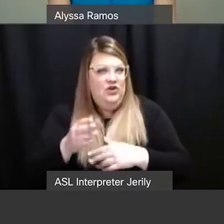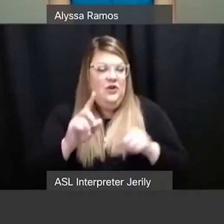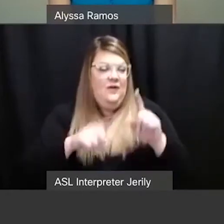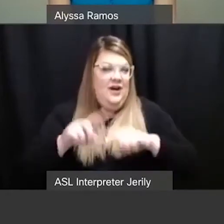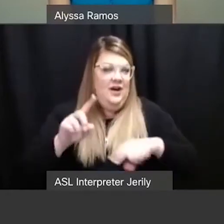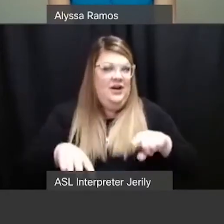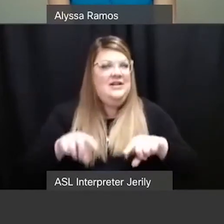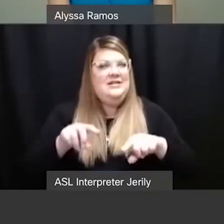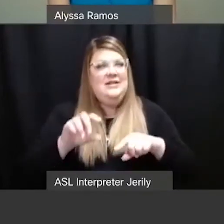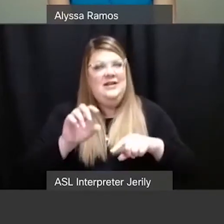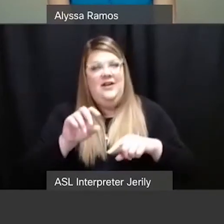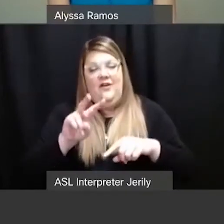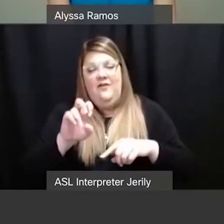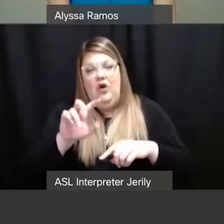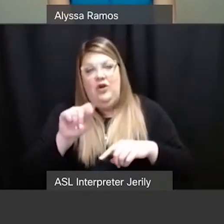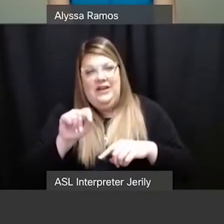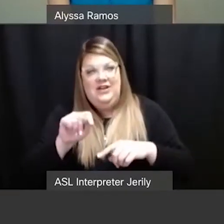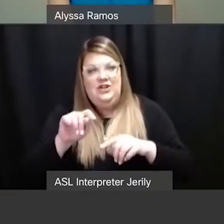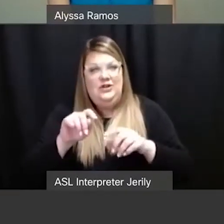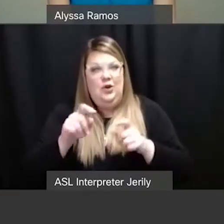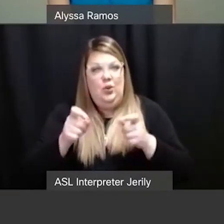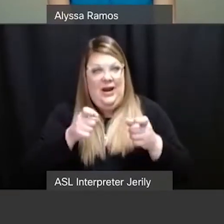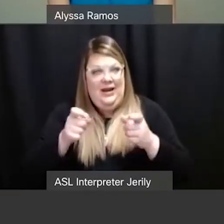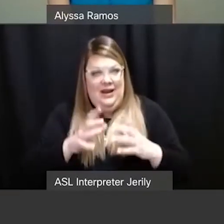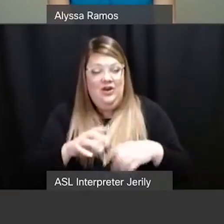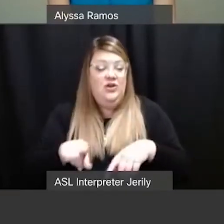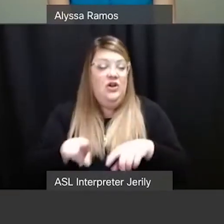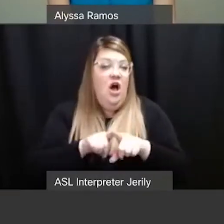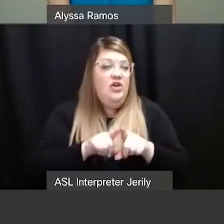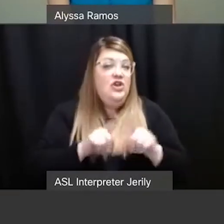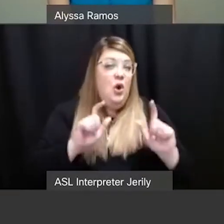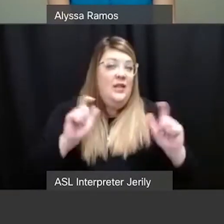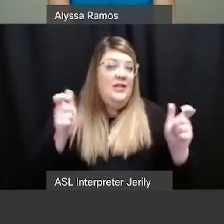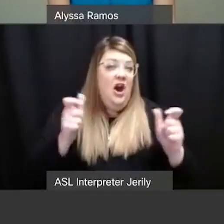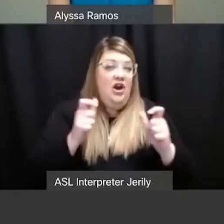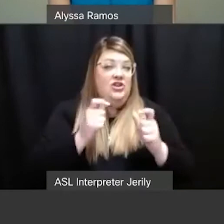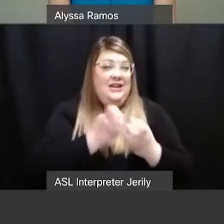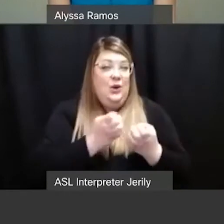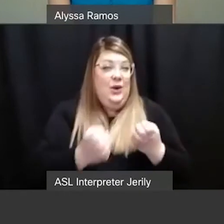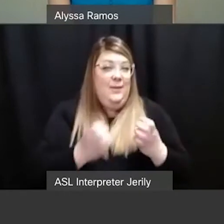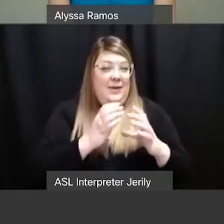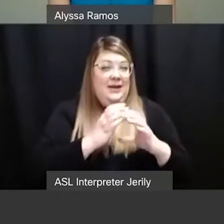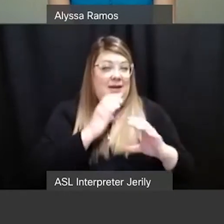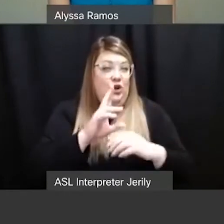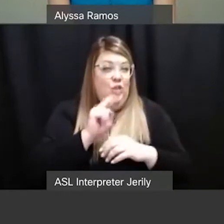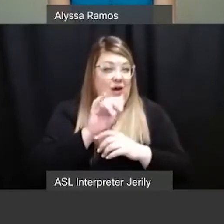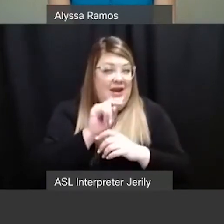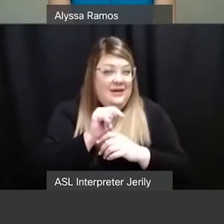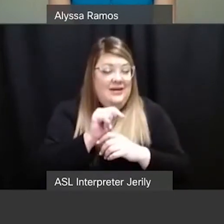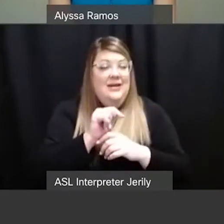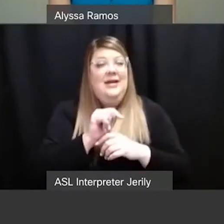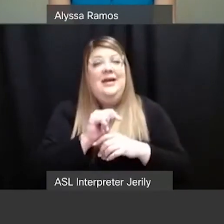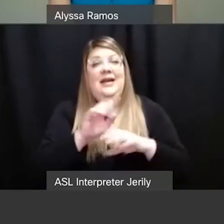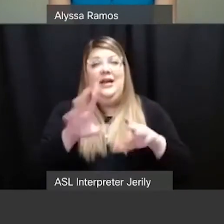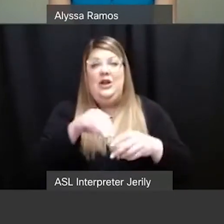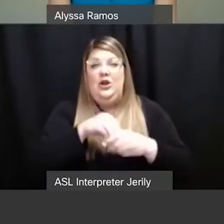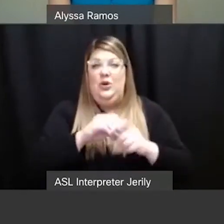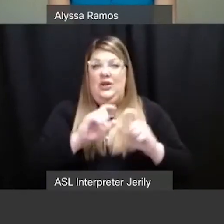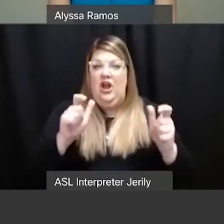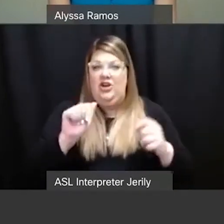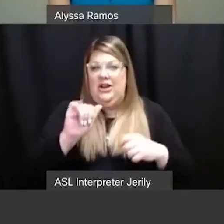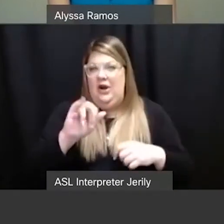regulators. And for our fleet, we'll be looking for large equipment units to include large aerials, also